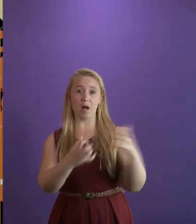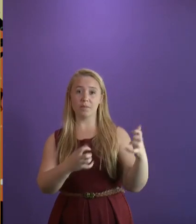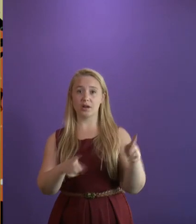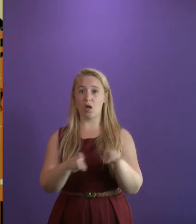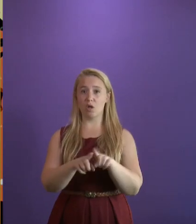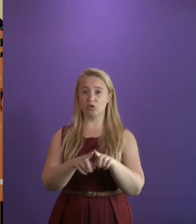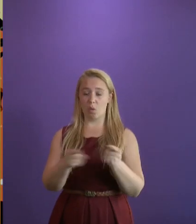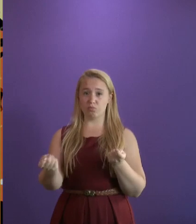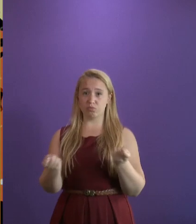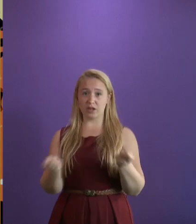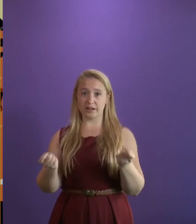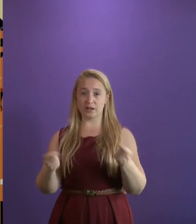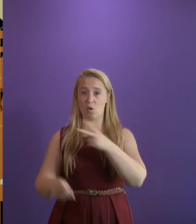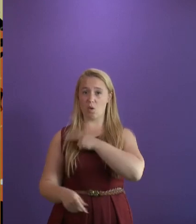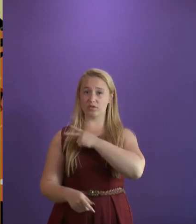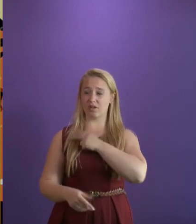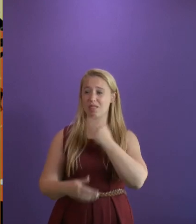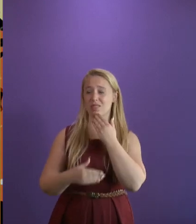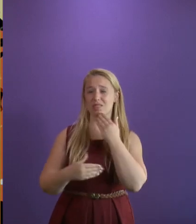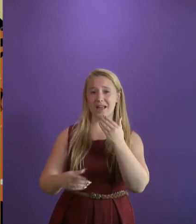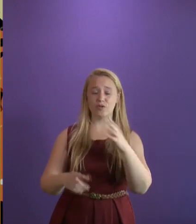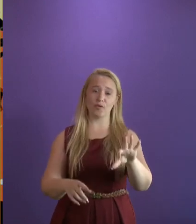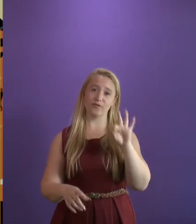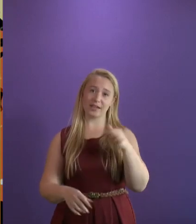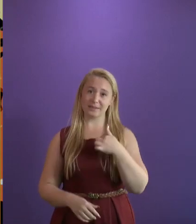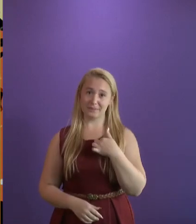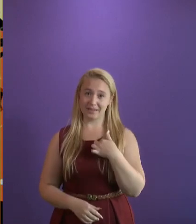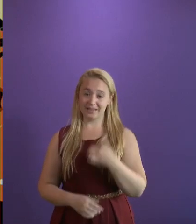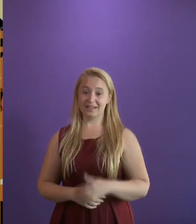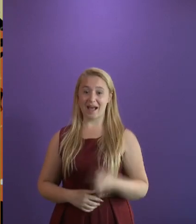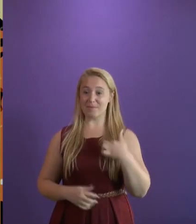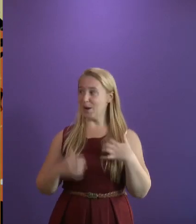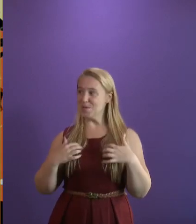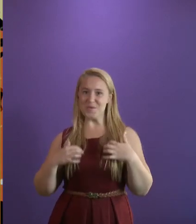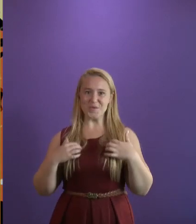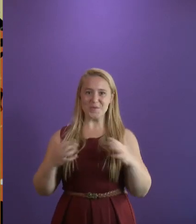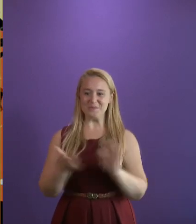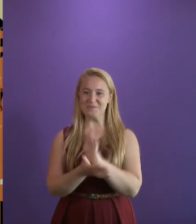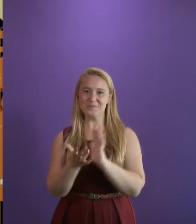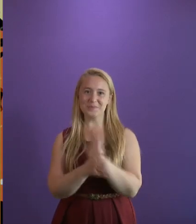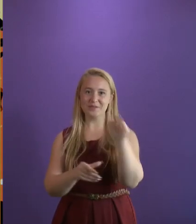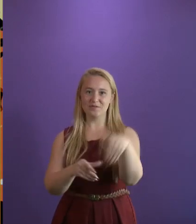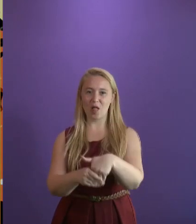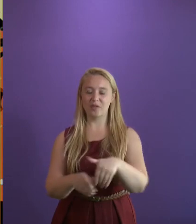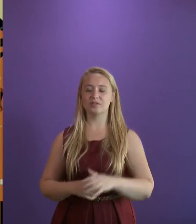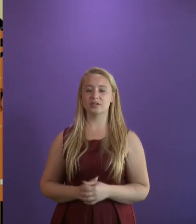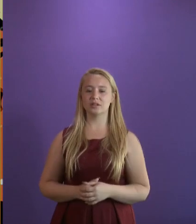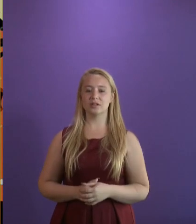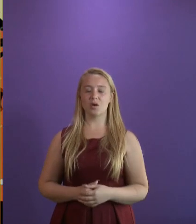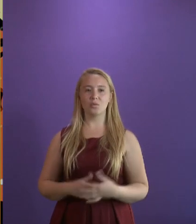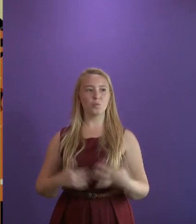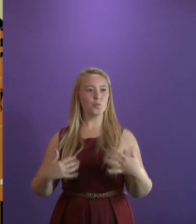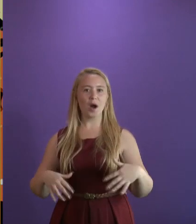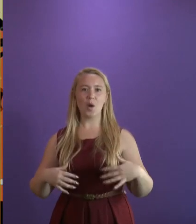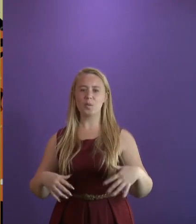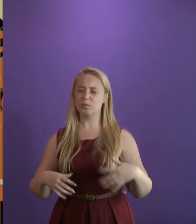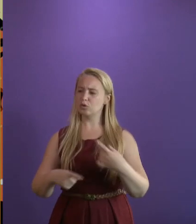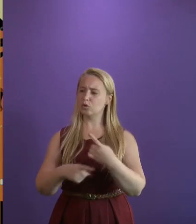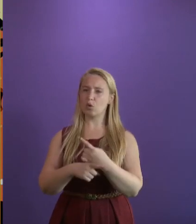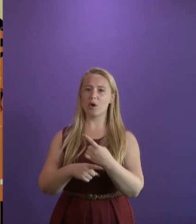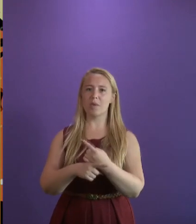everybody that's organised this event for inviting me along, because as you can tell, I quite like them. But my goodness, when we talk about a